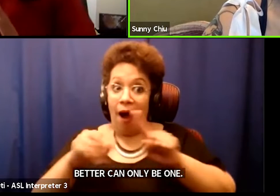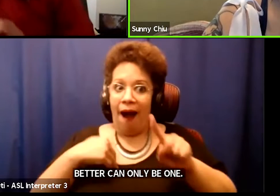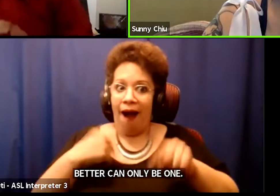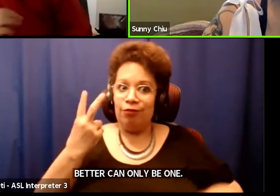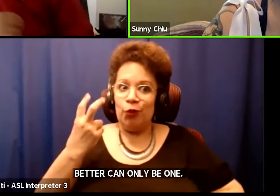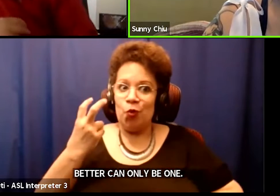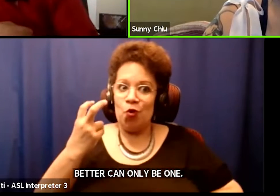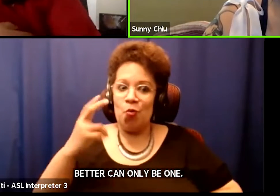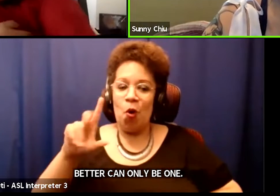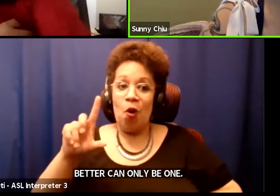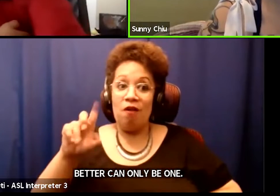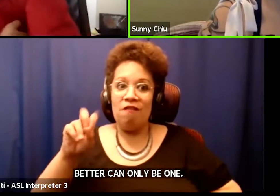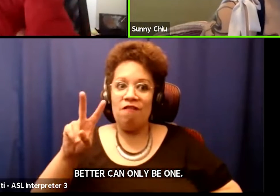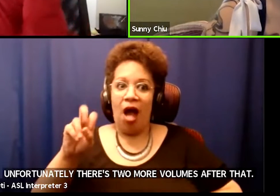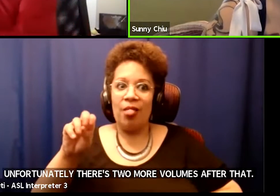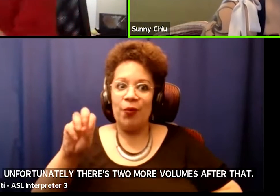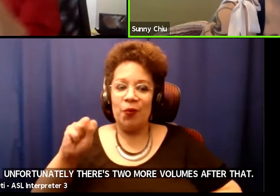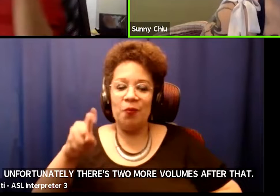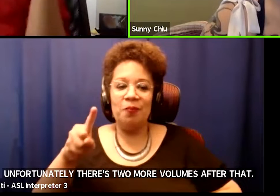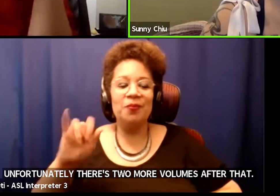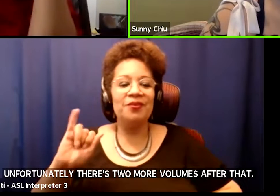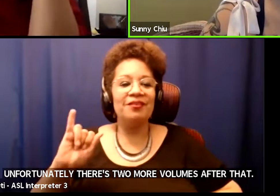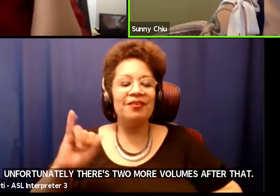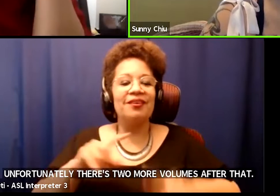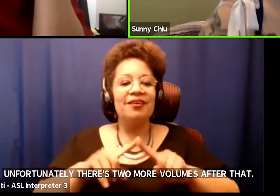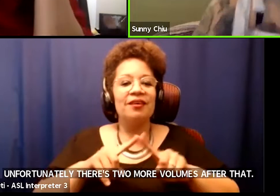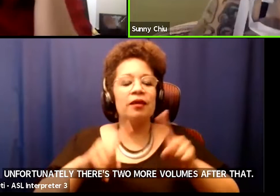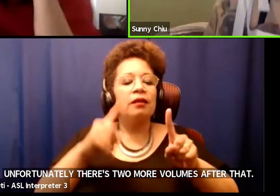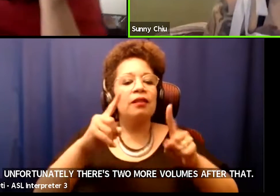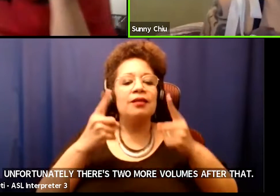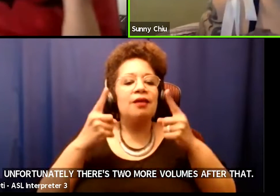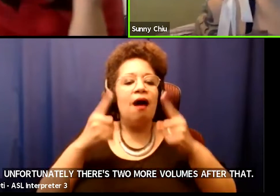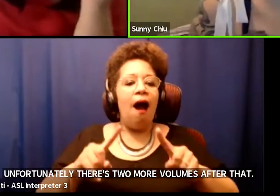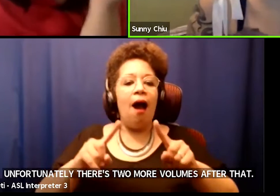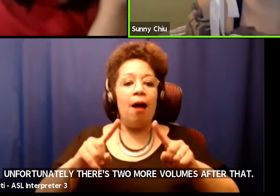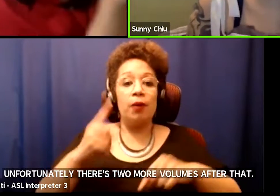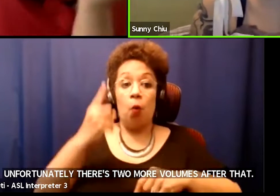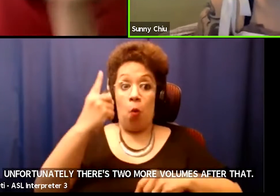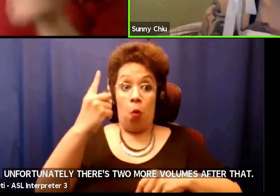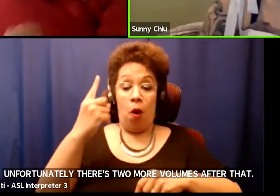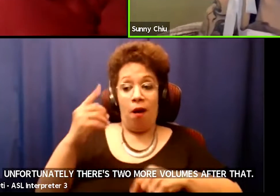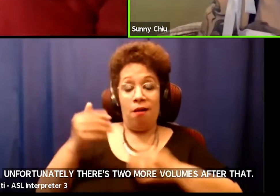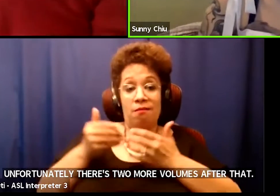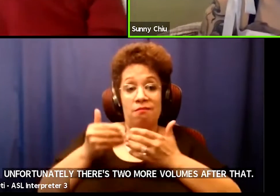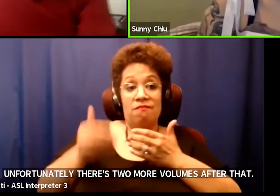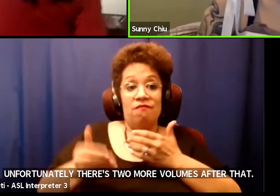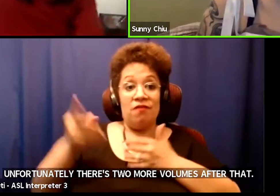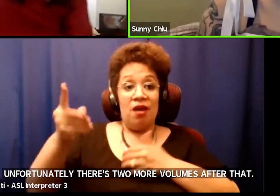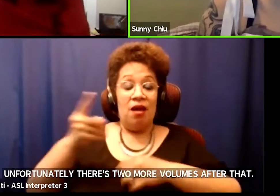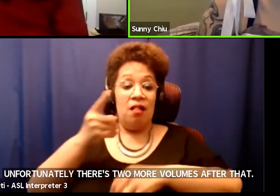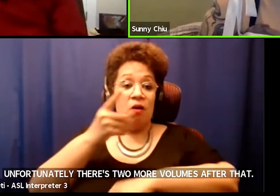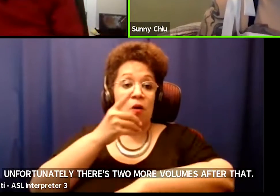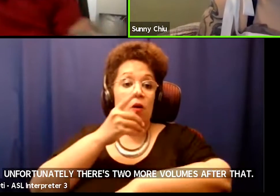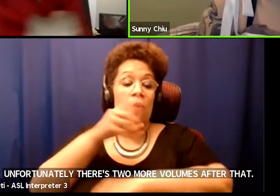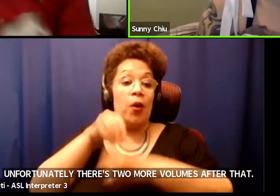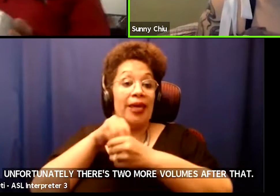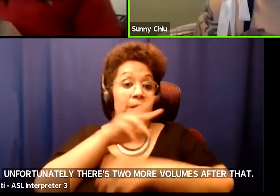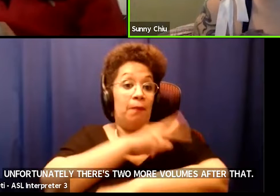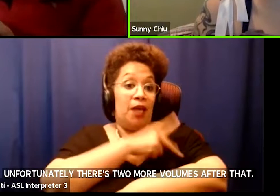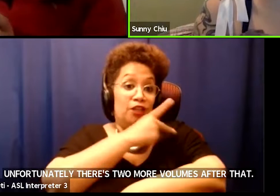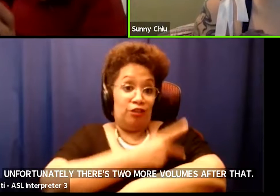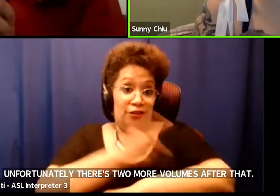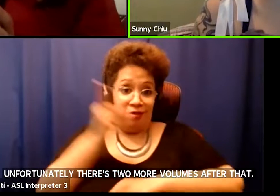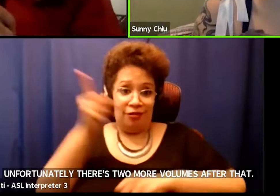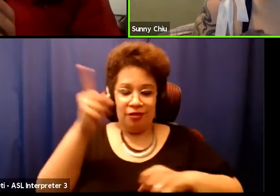This came about when one of the fellow inpatients I was hanging out with